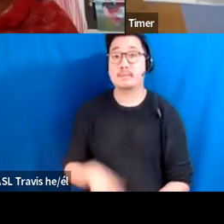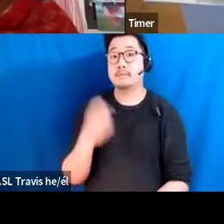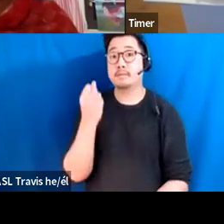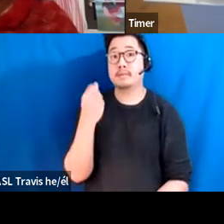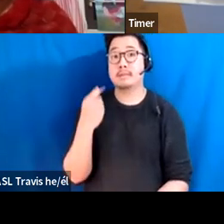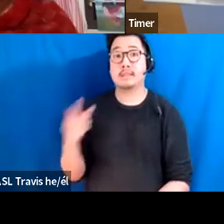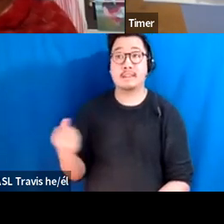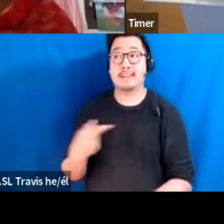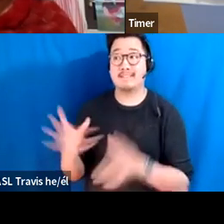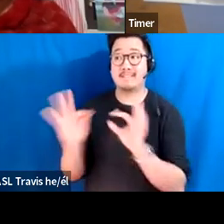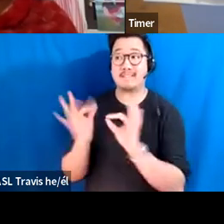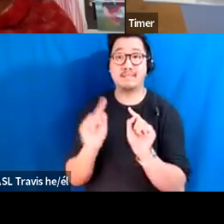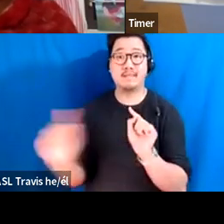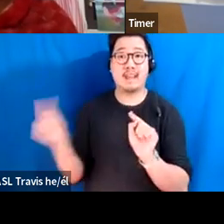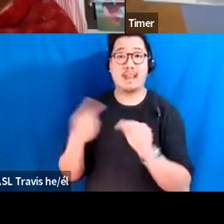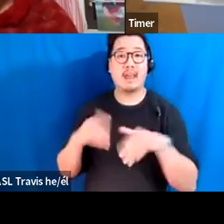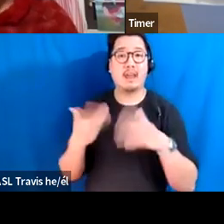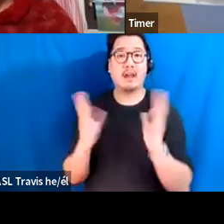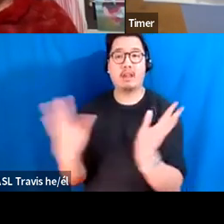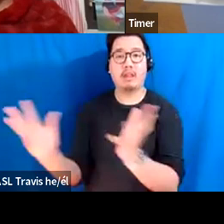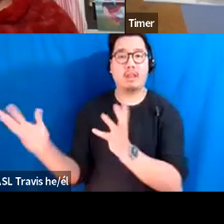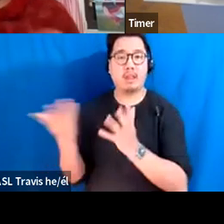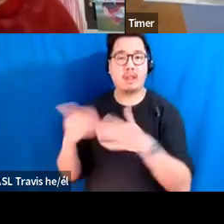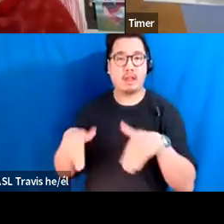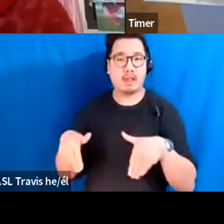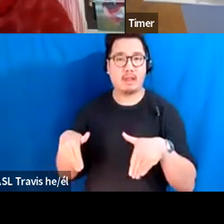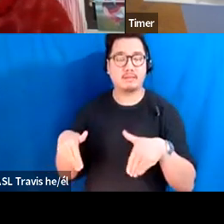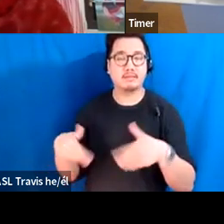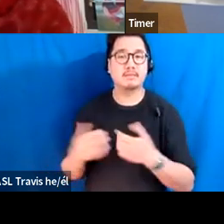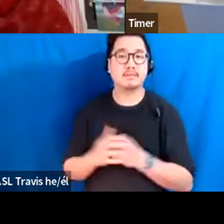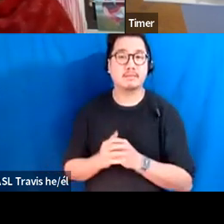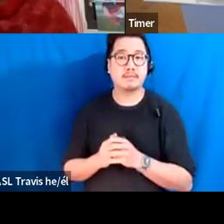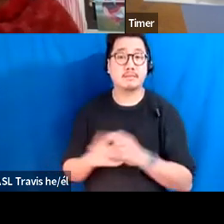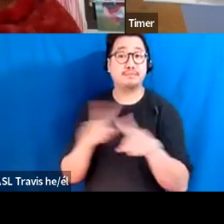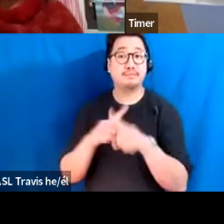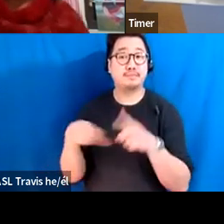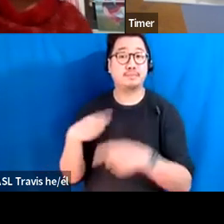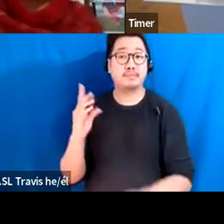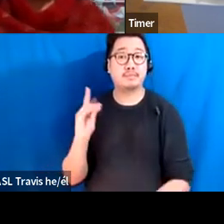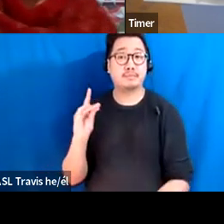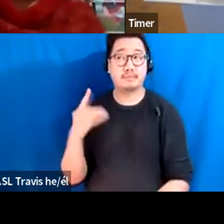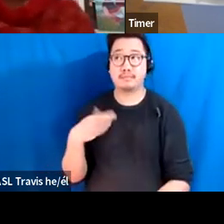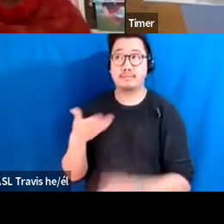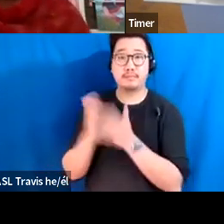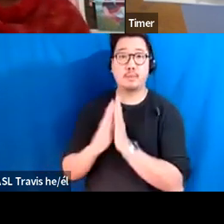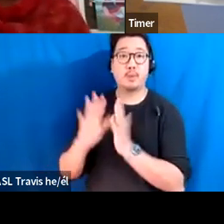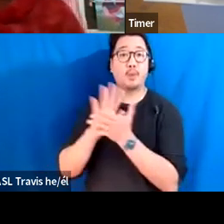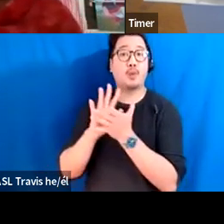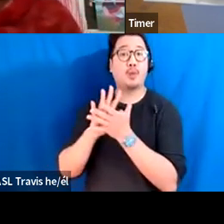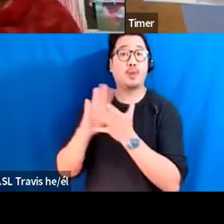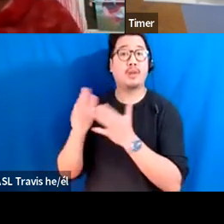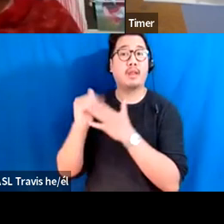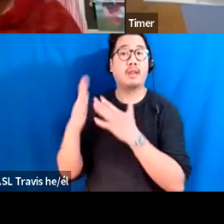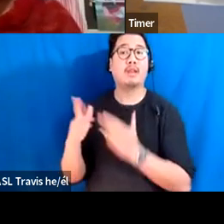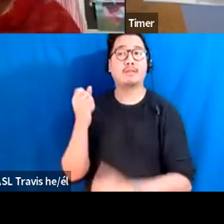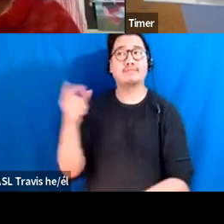myself i did have the school leaders who said that they would be speaking with